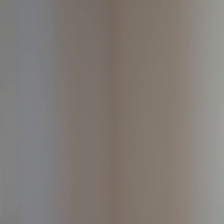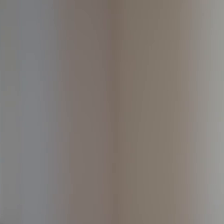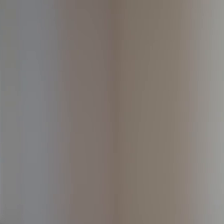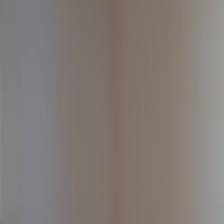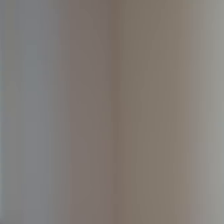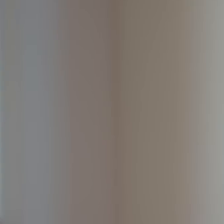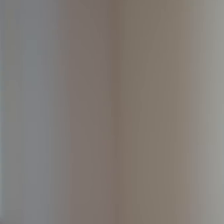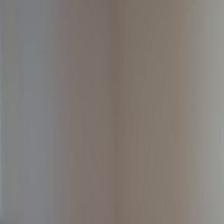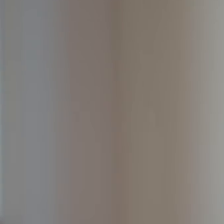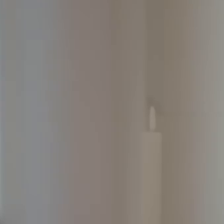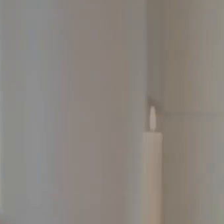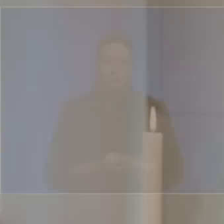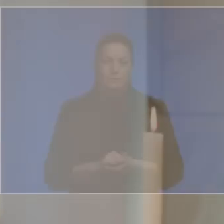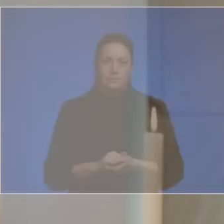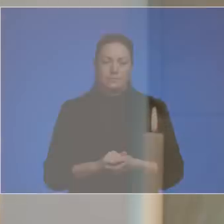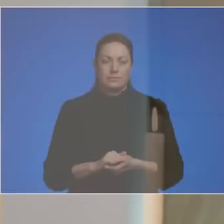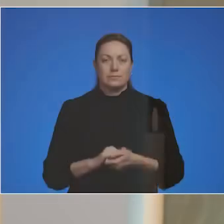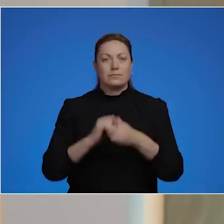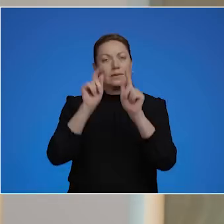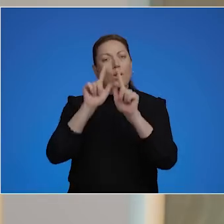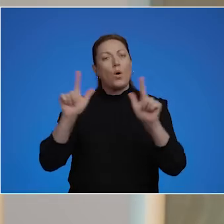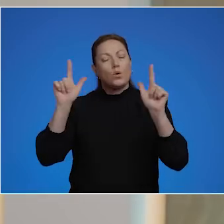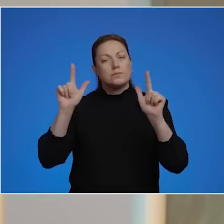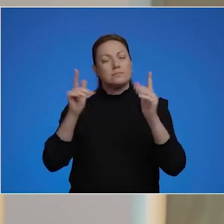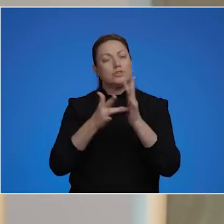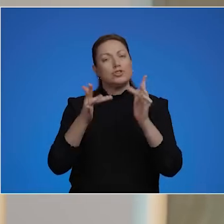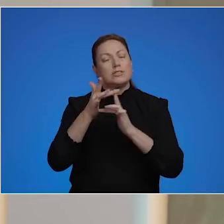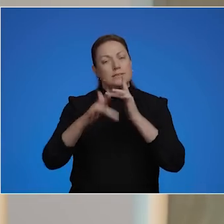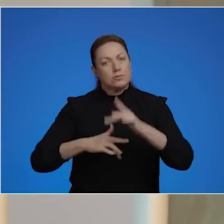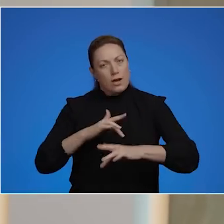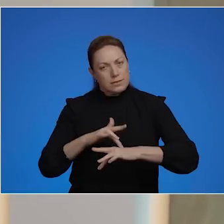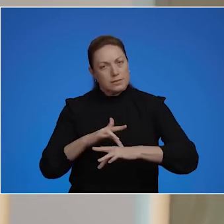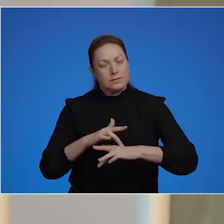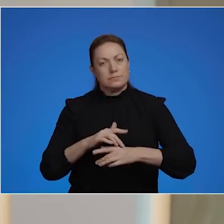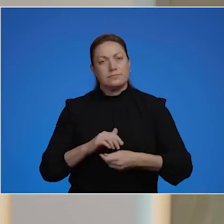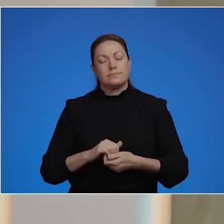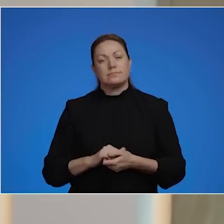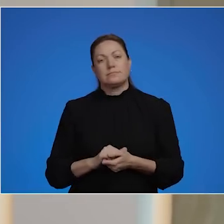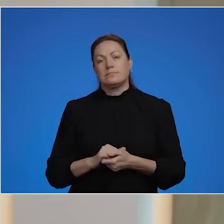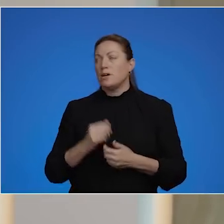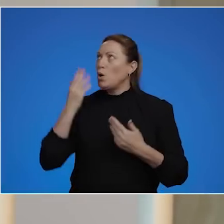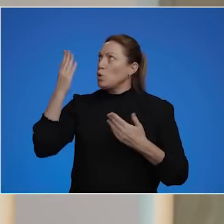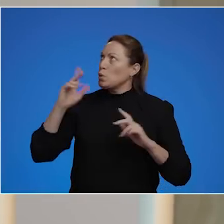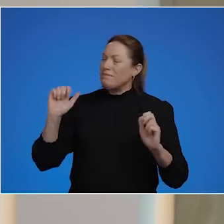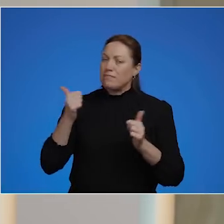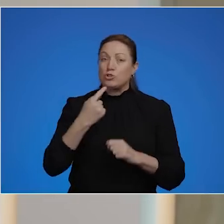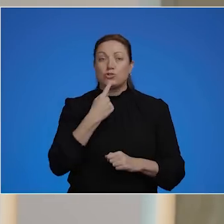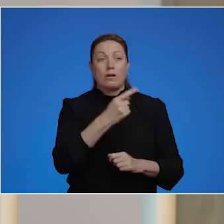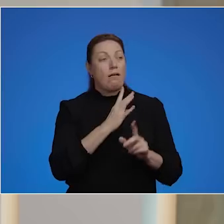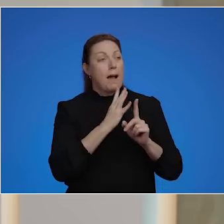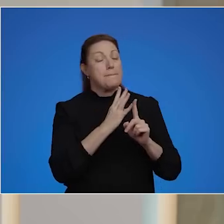are yours now and forever. Lord, Jesus Christ, who said to your apostles,